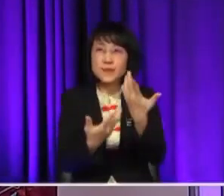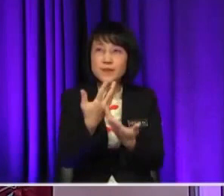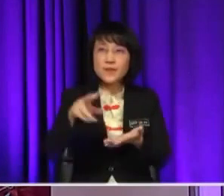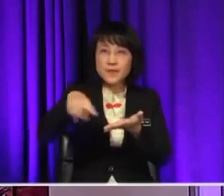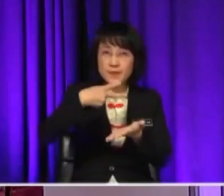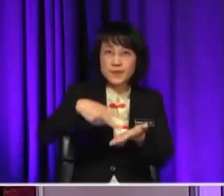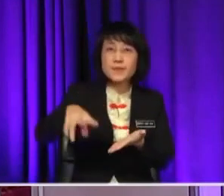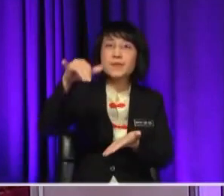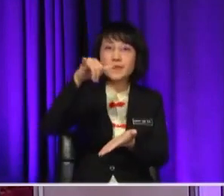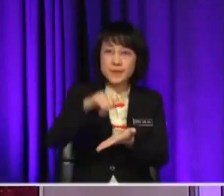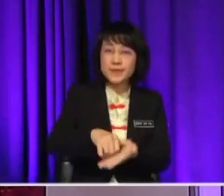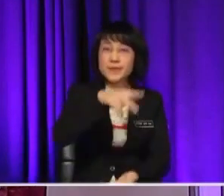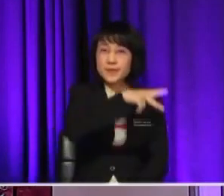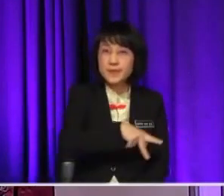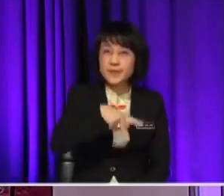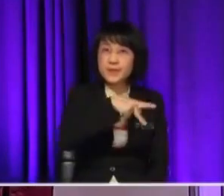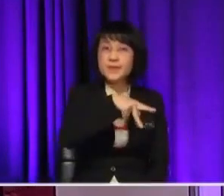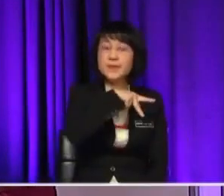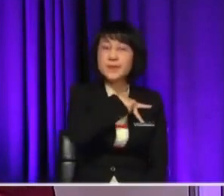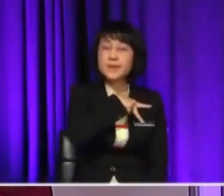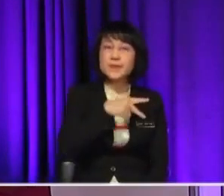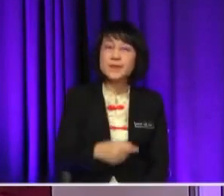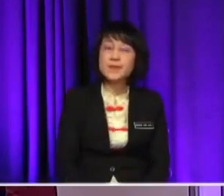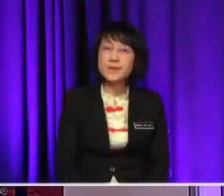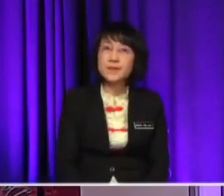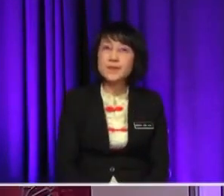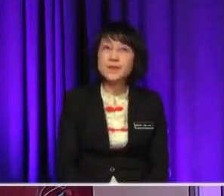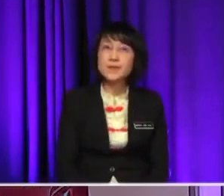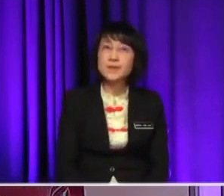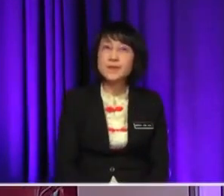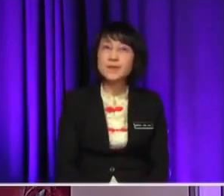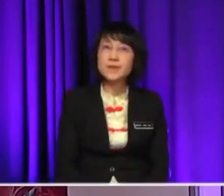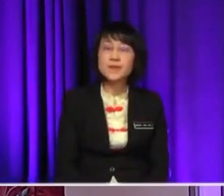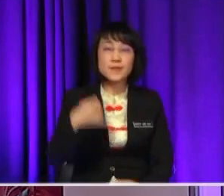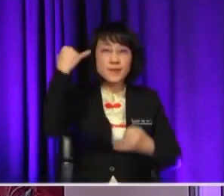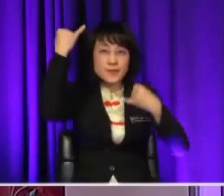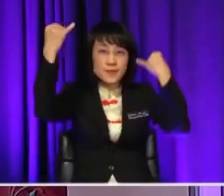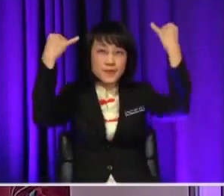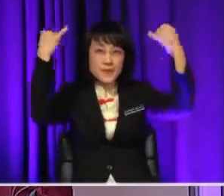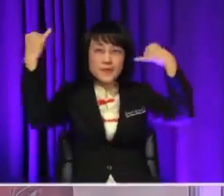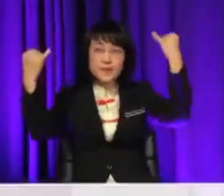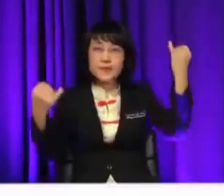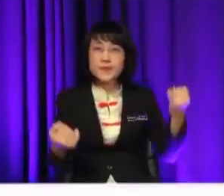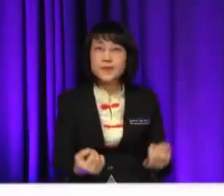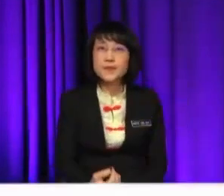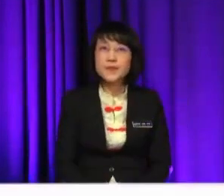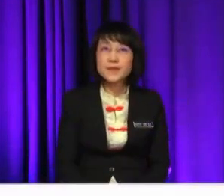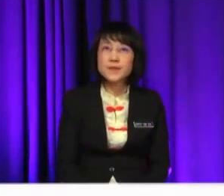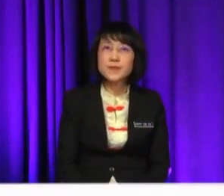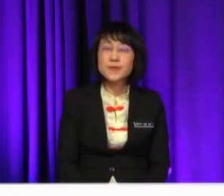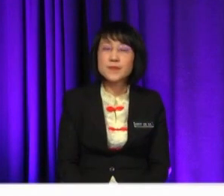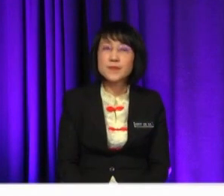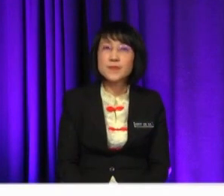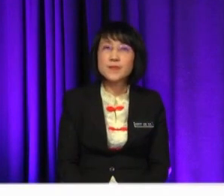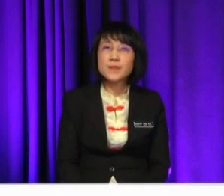Okay. Right. So that's for personification. And now let's look at imagery. Imagery is something that all of us